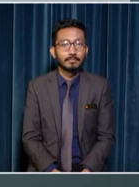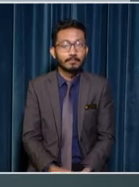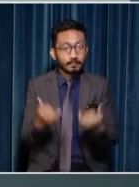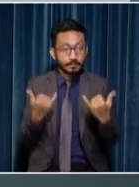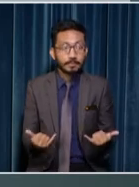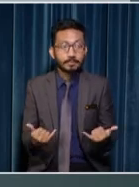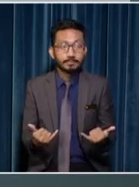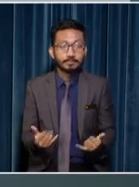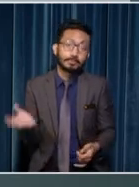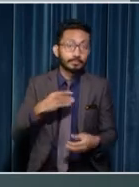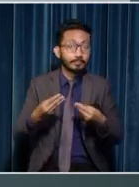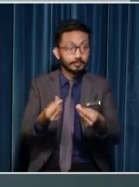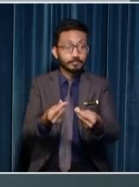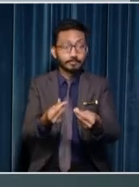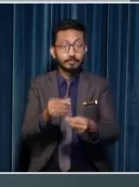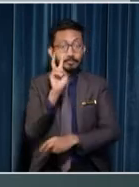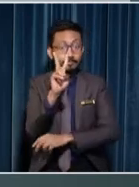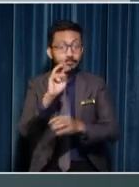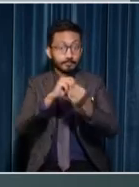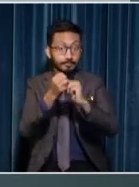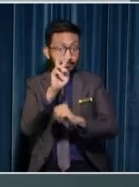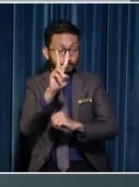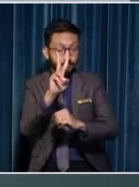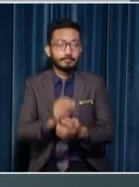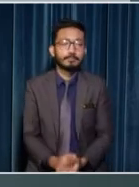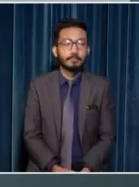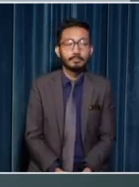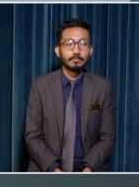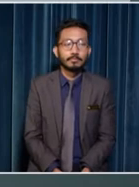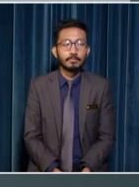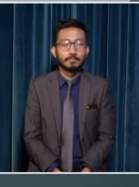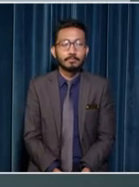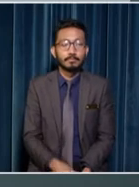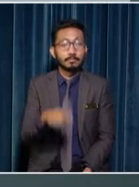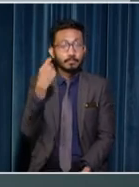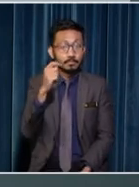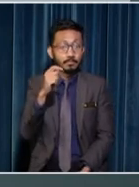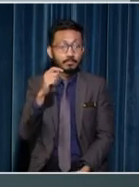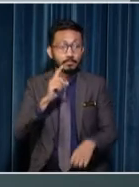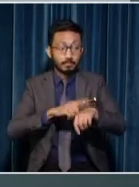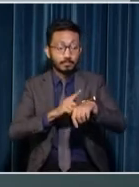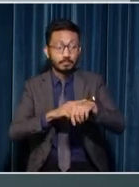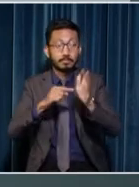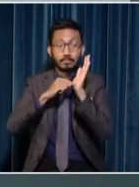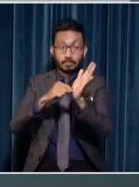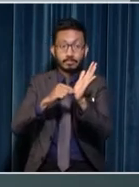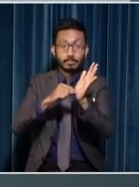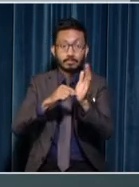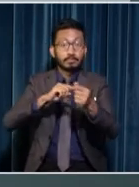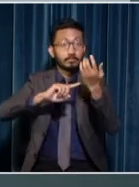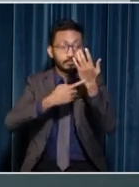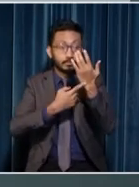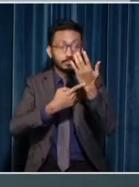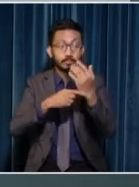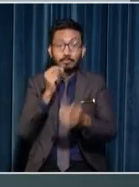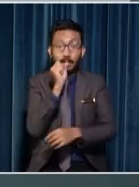Now, let's solve the second problem. The clock shows the start of a